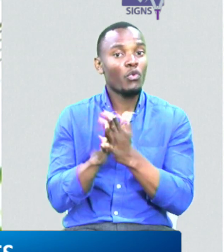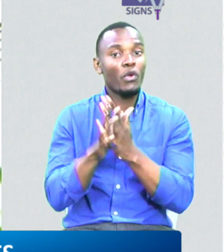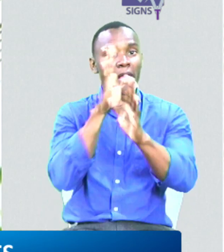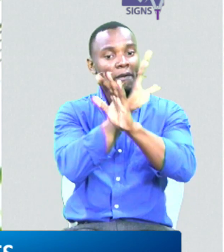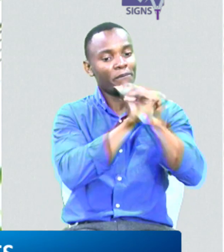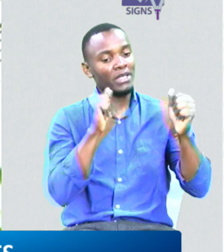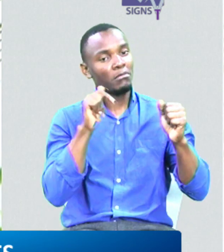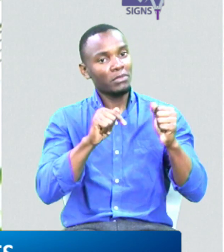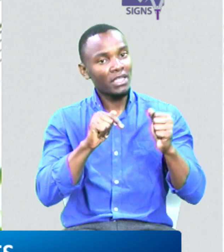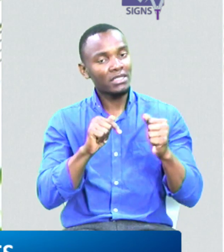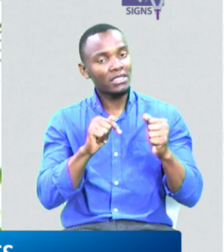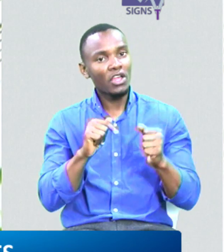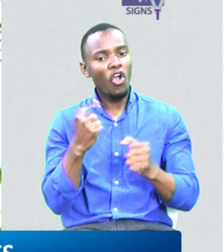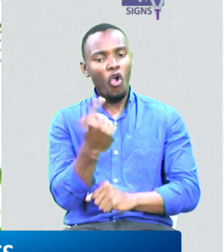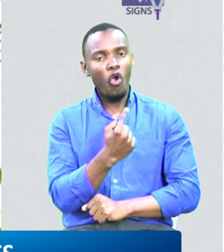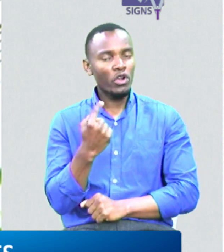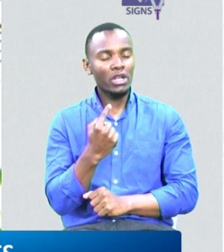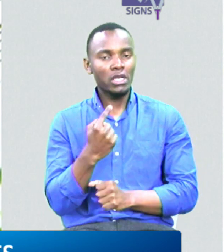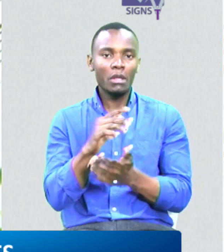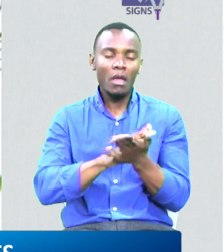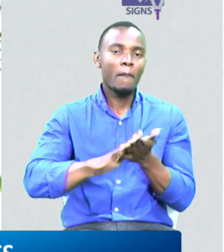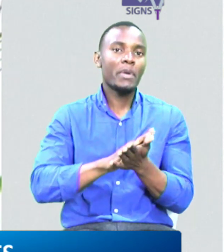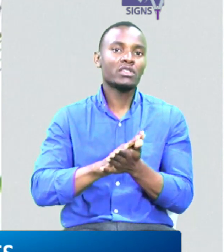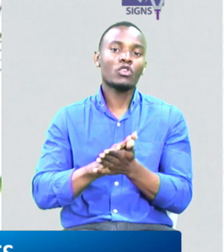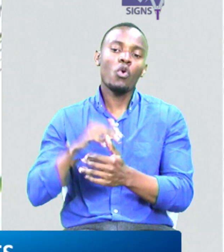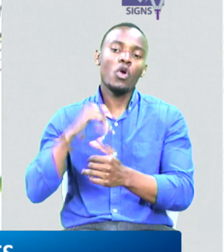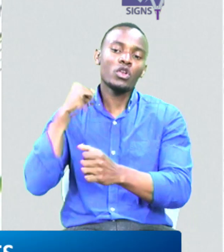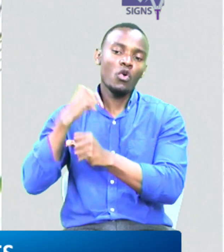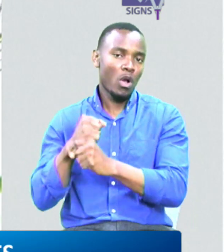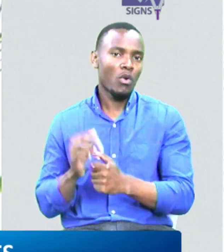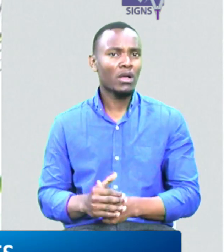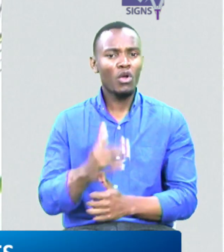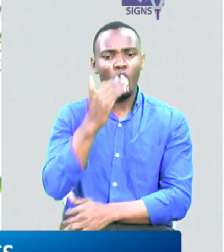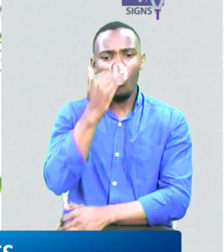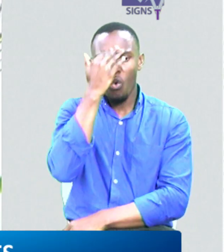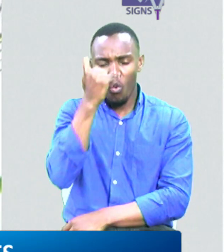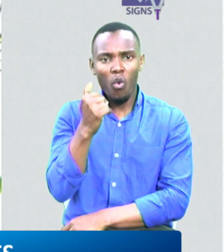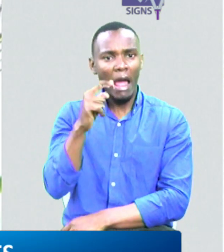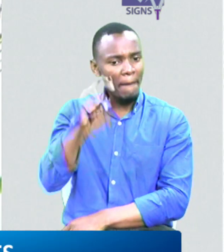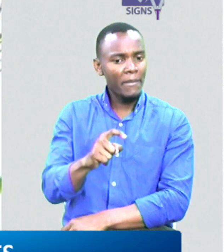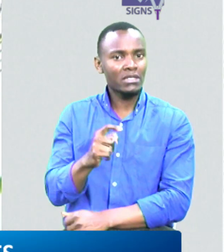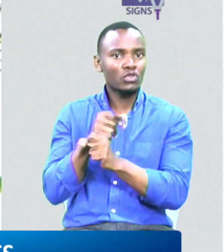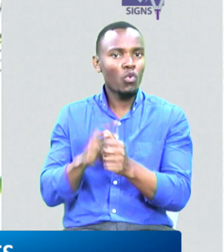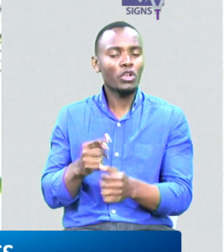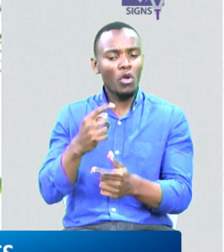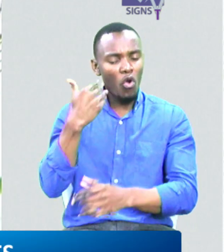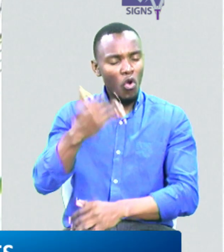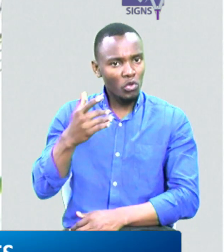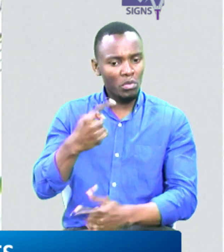political space and who are his friends, and we assisted him to become president. Once he gives us a